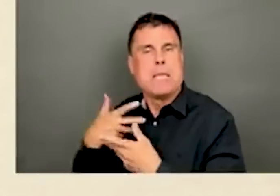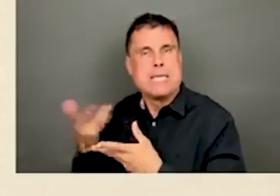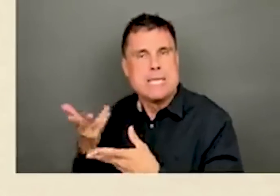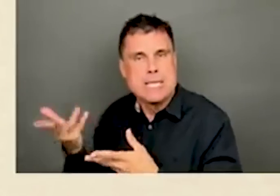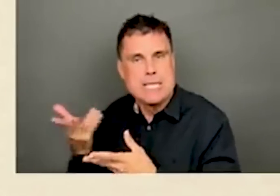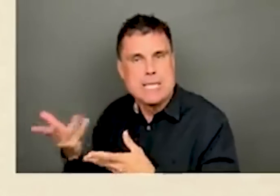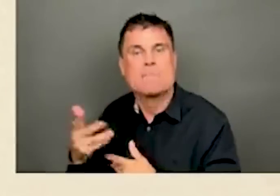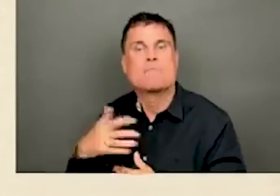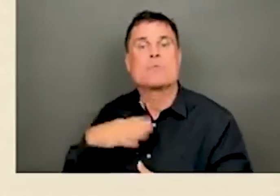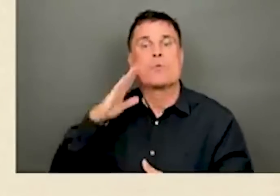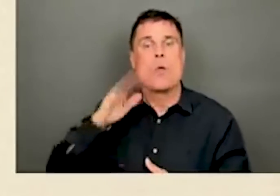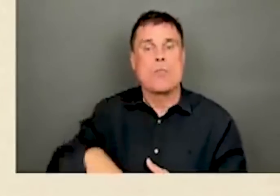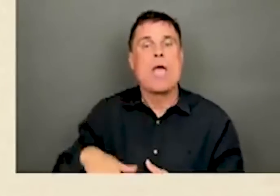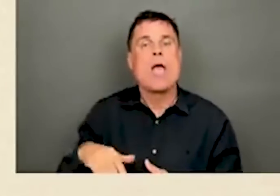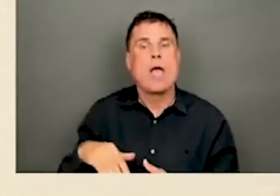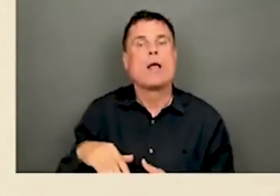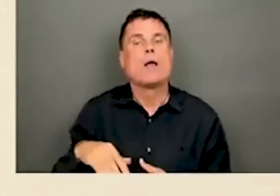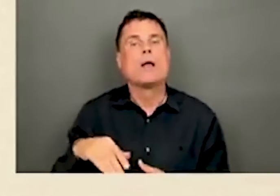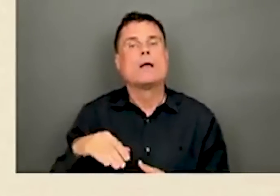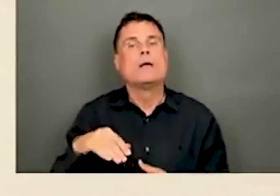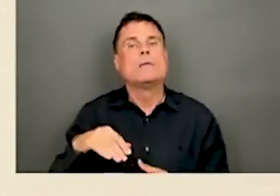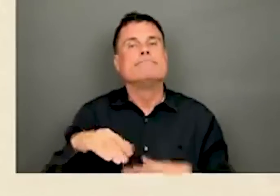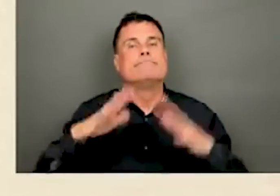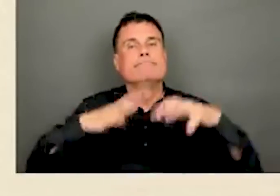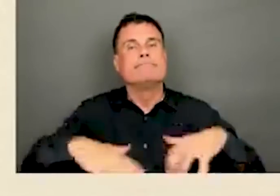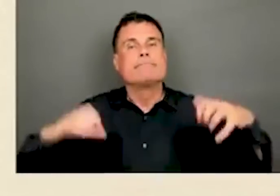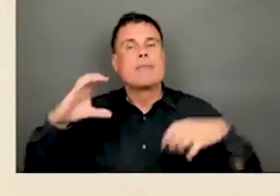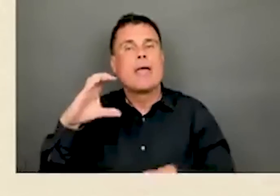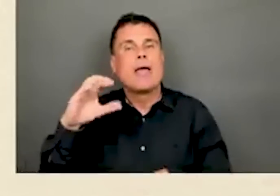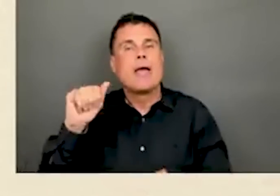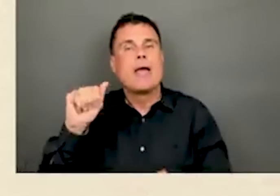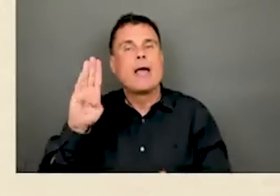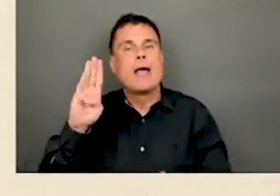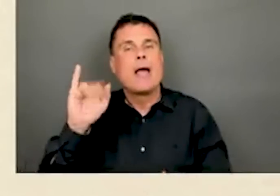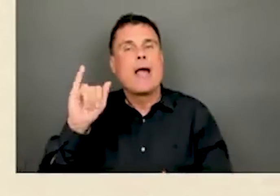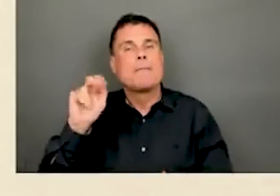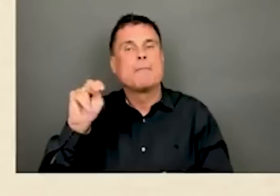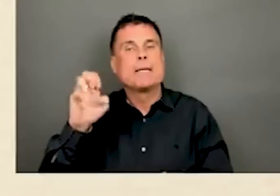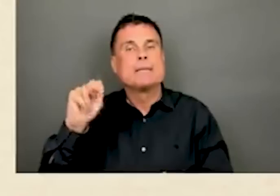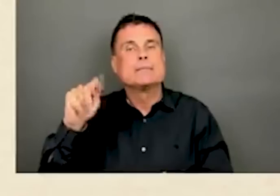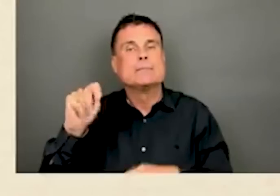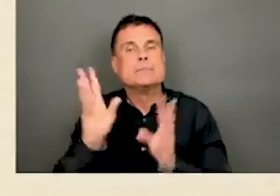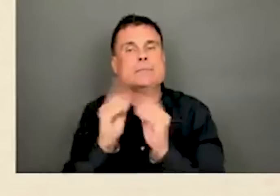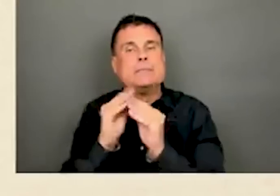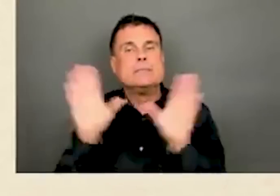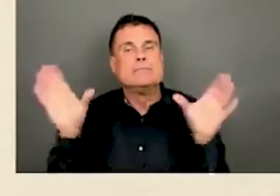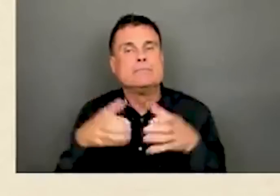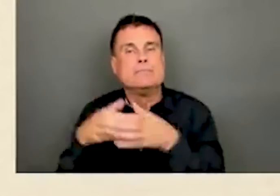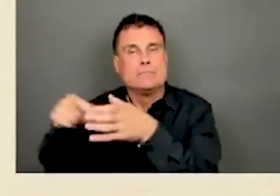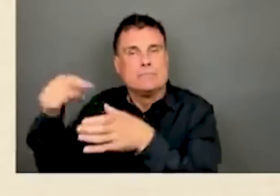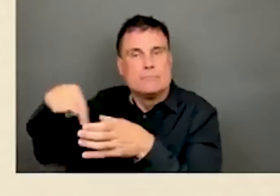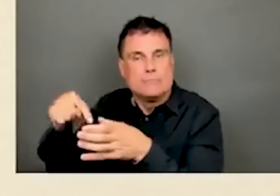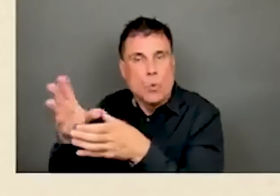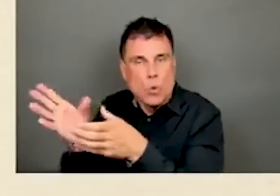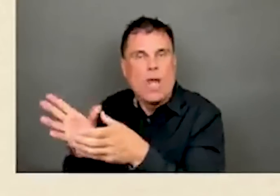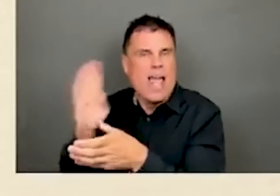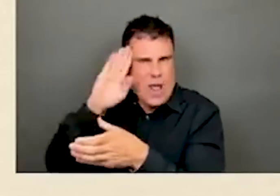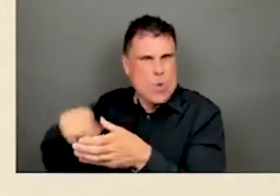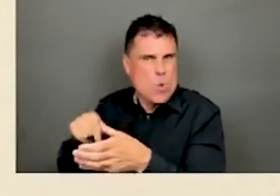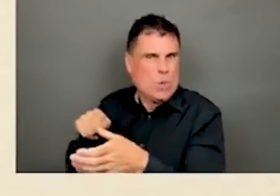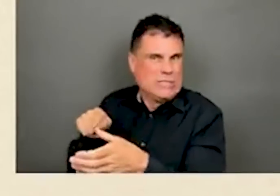that it was an opportunity for us to go into the issues that I talked about and many others, preparing budget